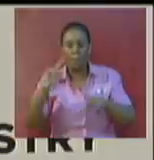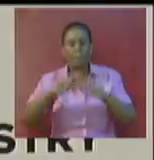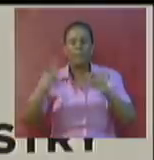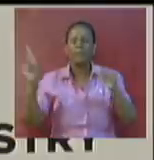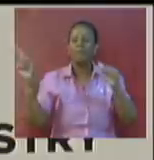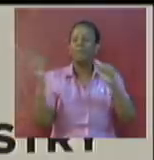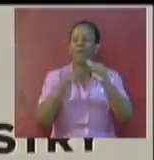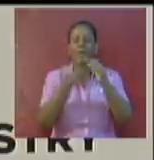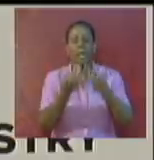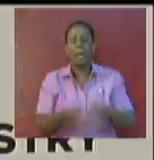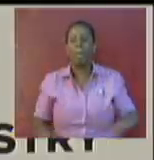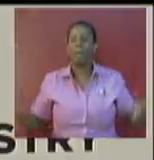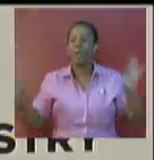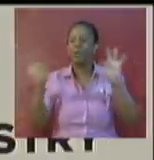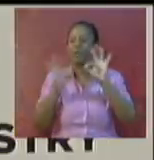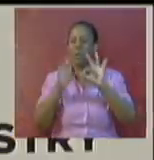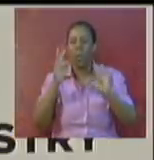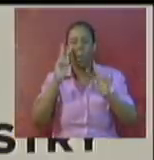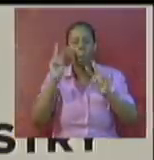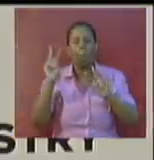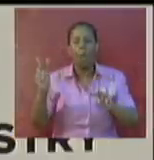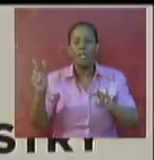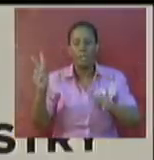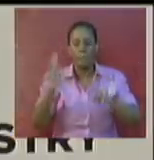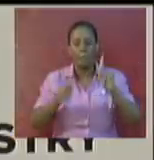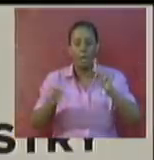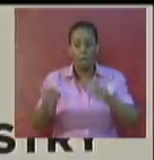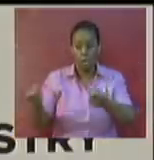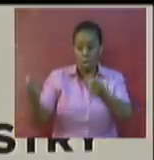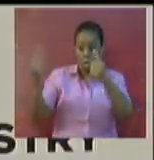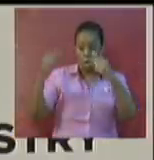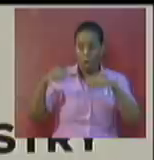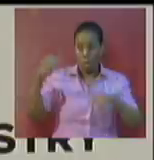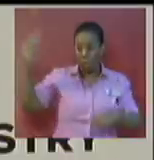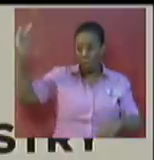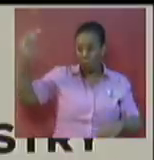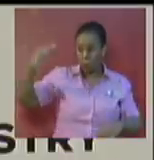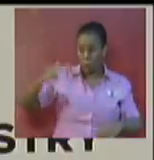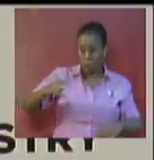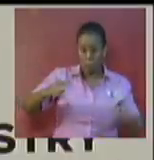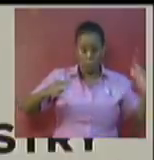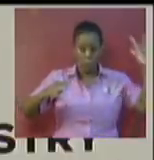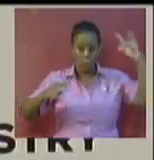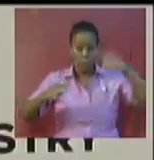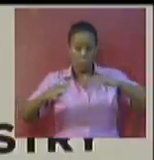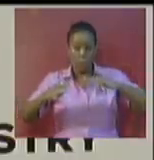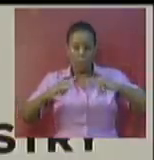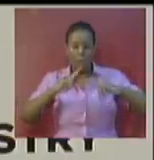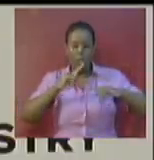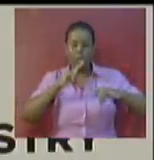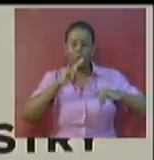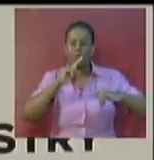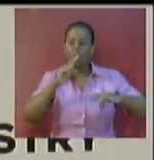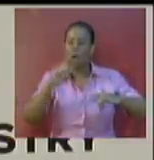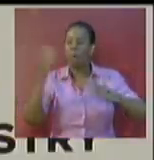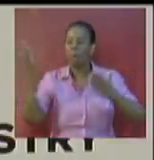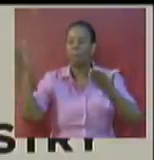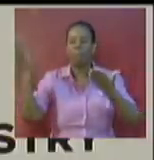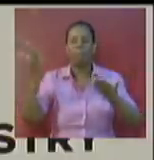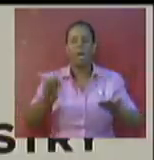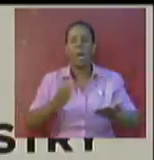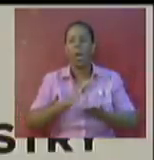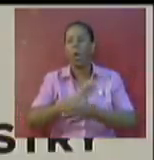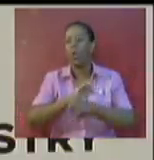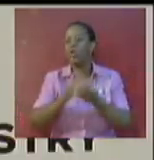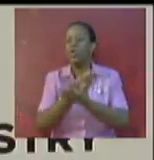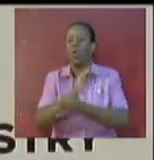close eye on the persons that are coming through the border to ensure that they don't bring the variant with them when they come in. Trying to keep the variant out is